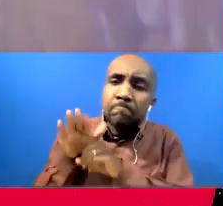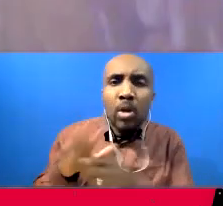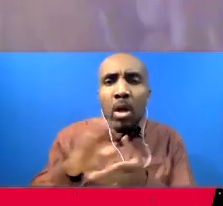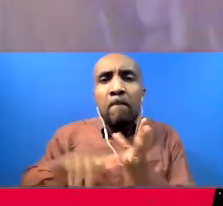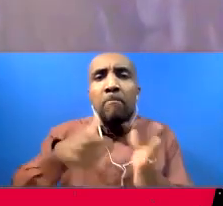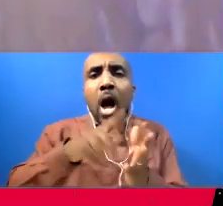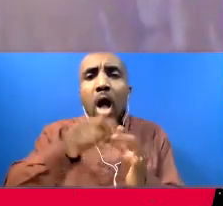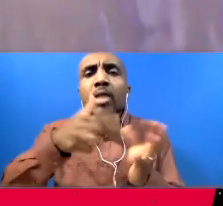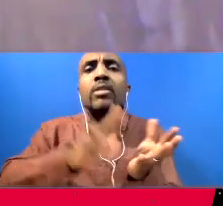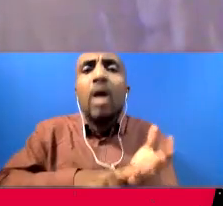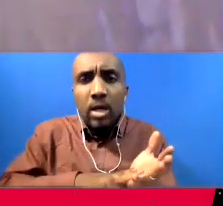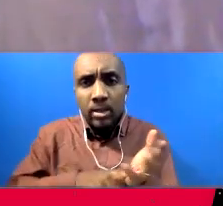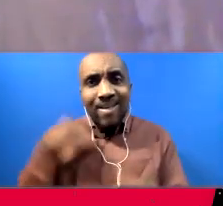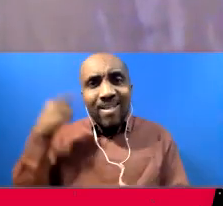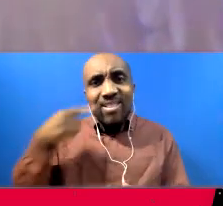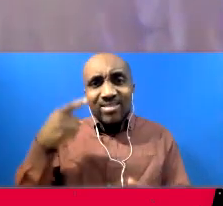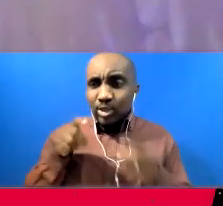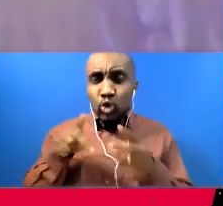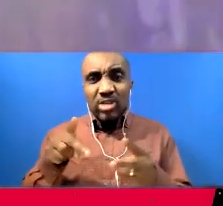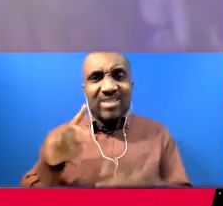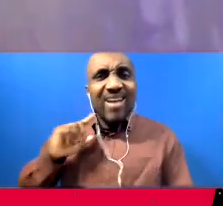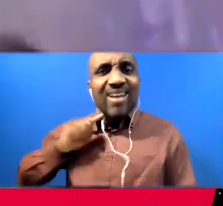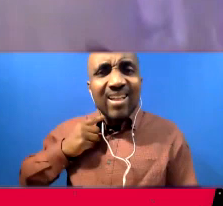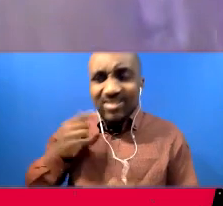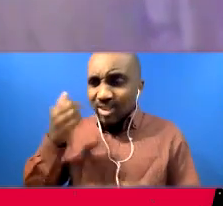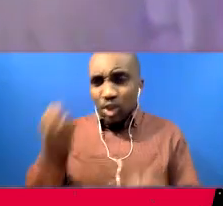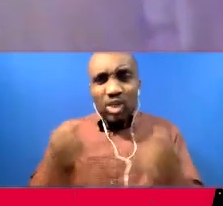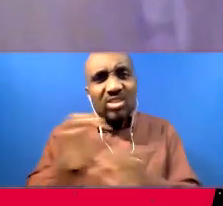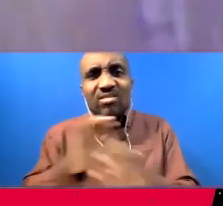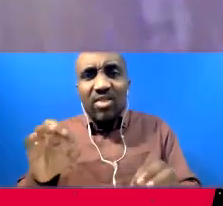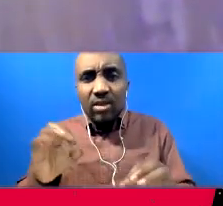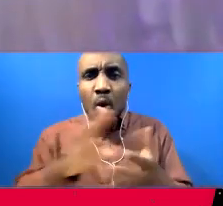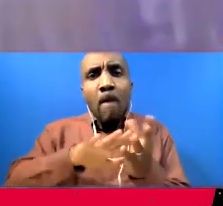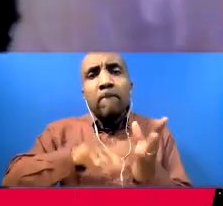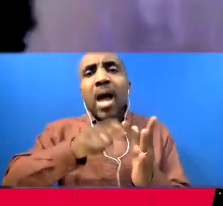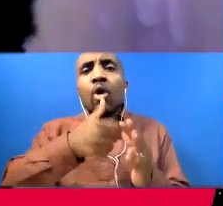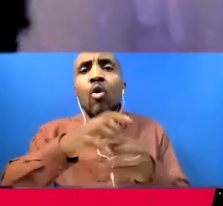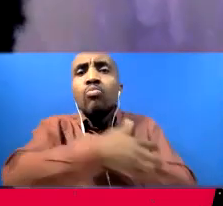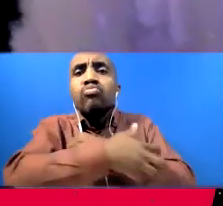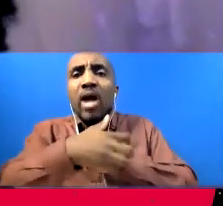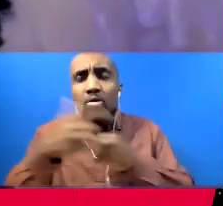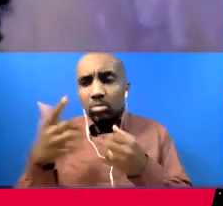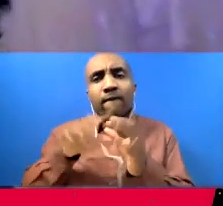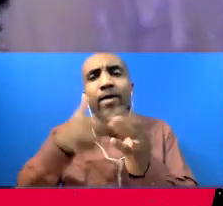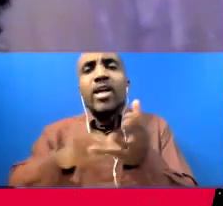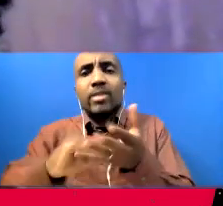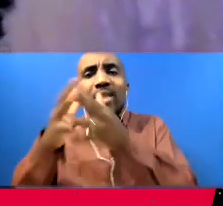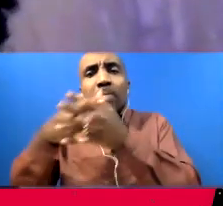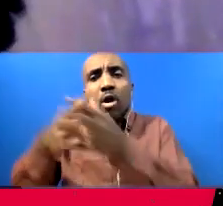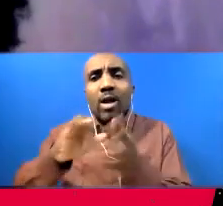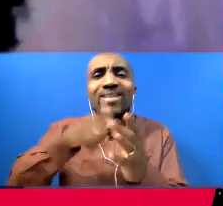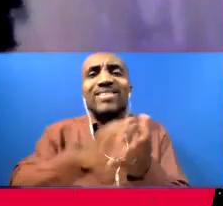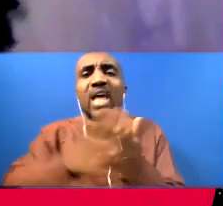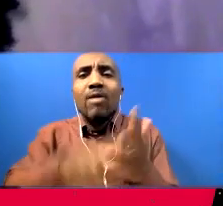to be killed by police on the streets of London with no justice, or Mike Brown in the streets of Ferguson. Same racism that killed Sarah Reed in Holloway